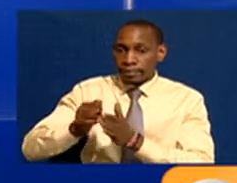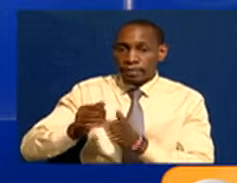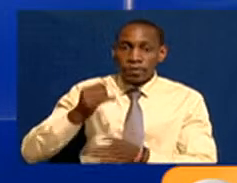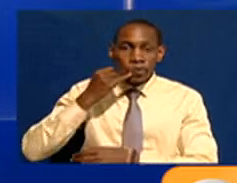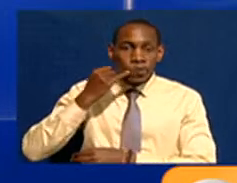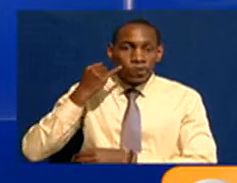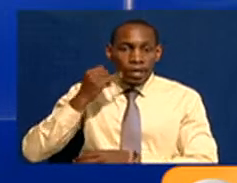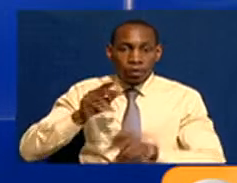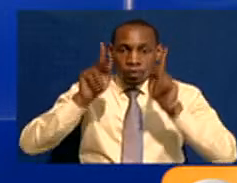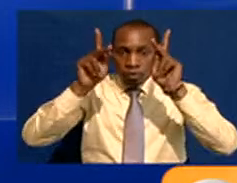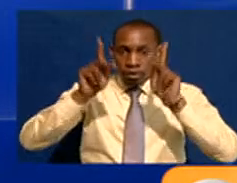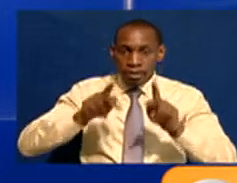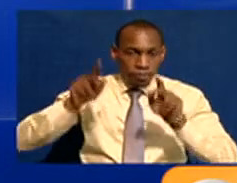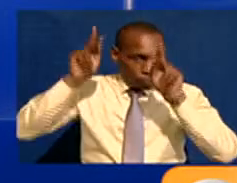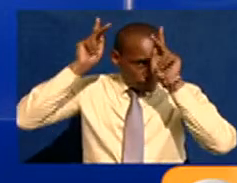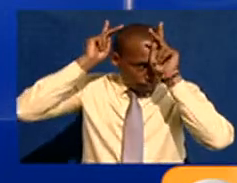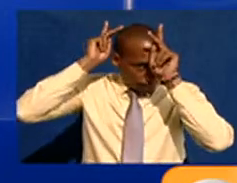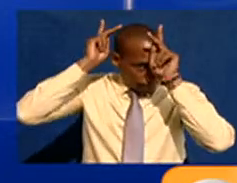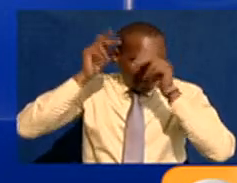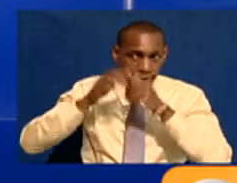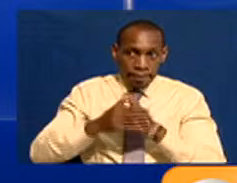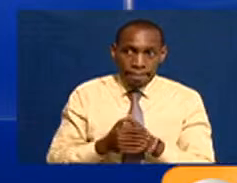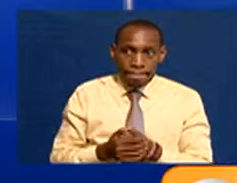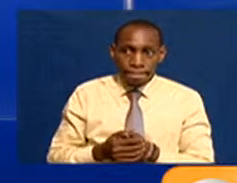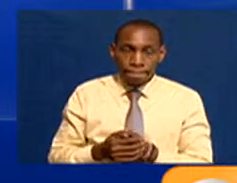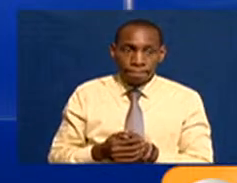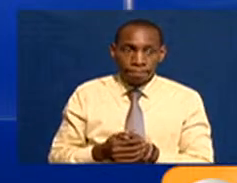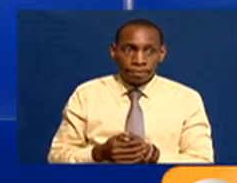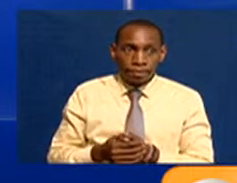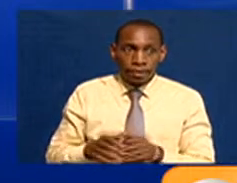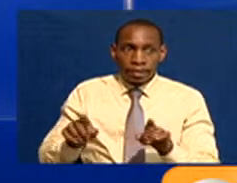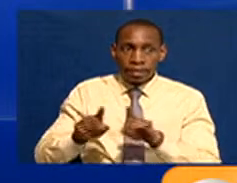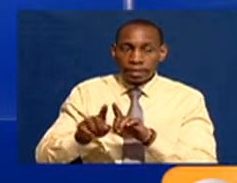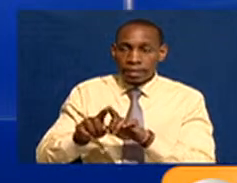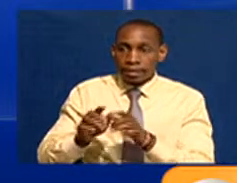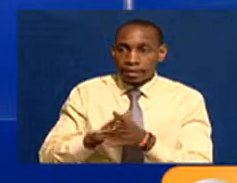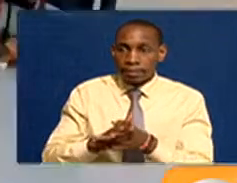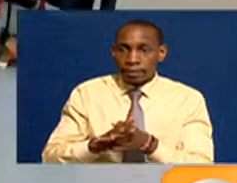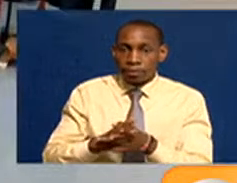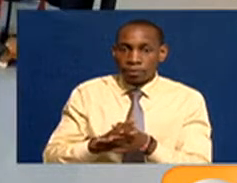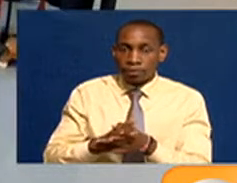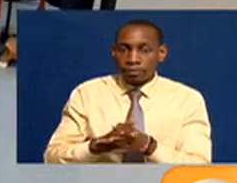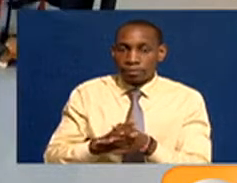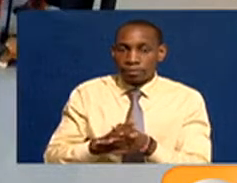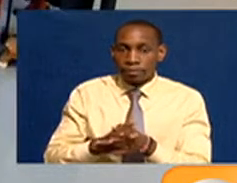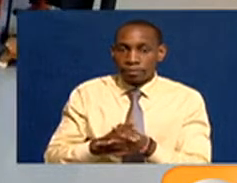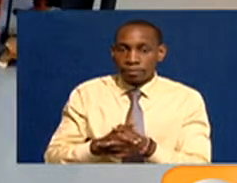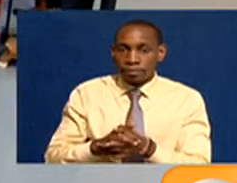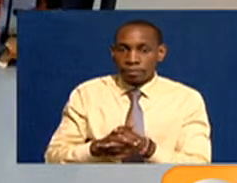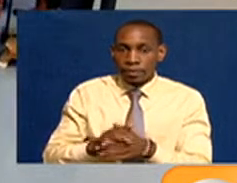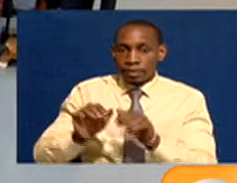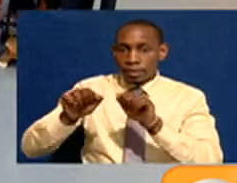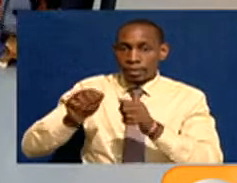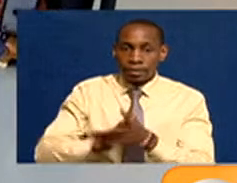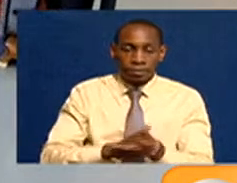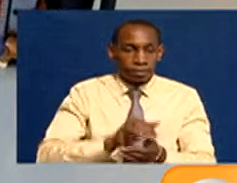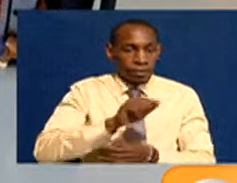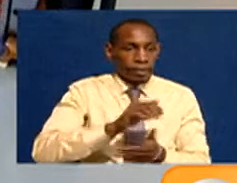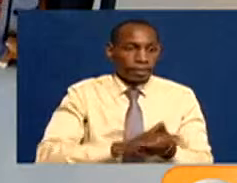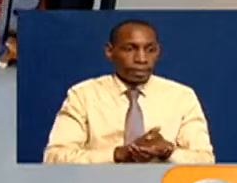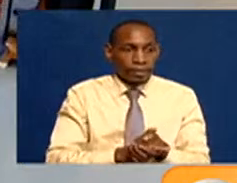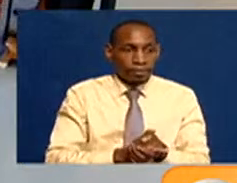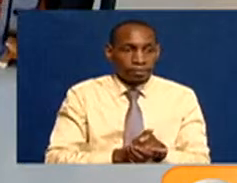Nakuru, Kisumu, Kakamega. Will it not be more viable? Yes, ultimately,